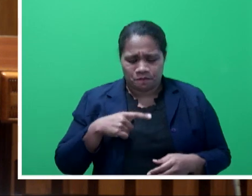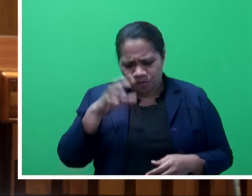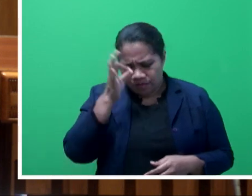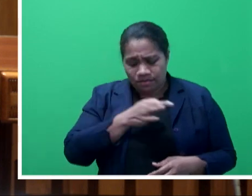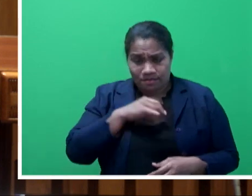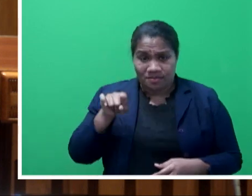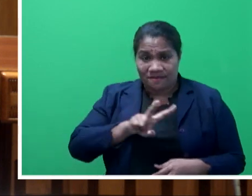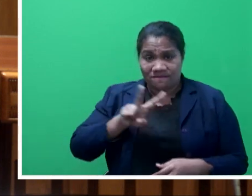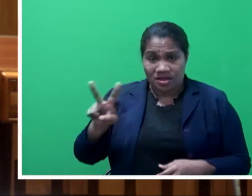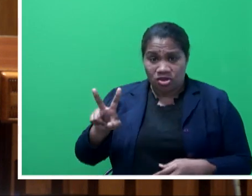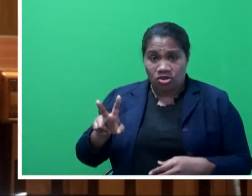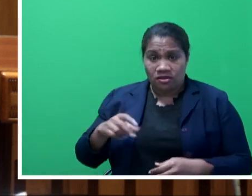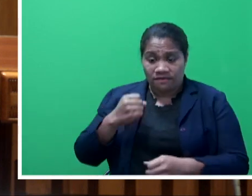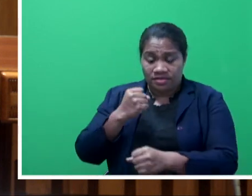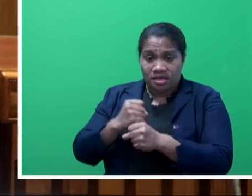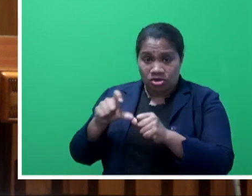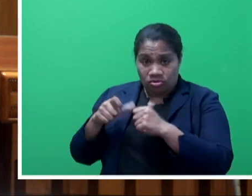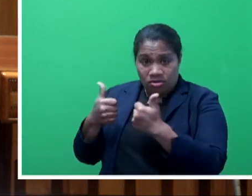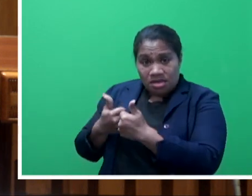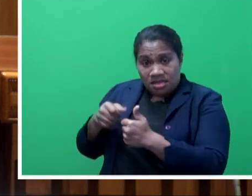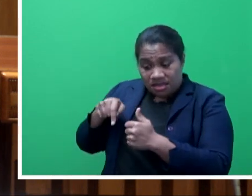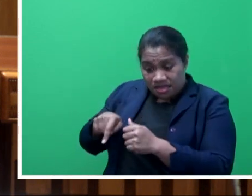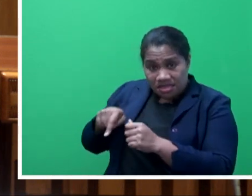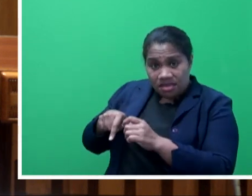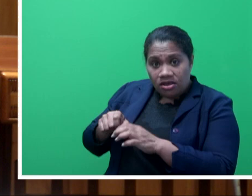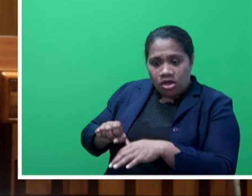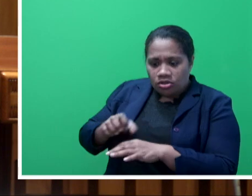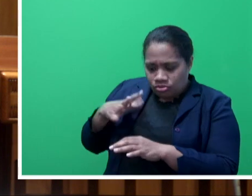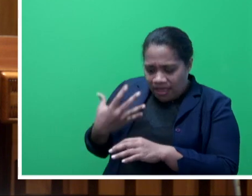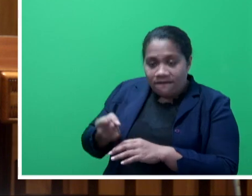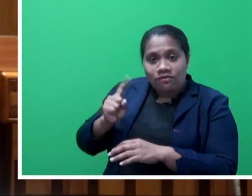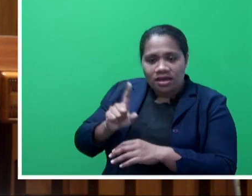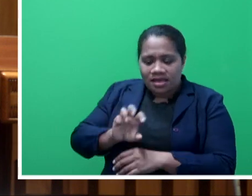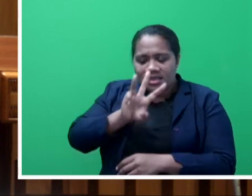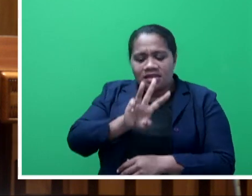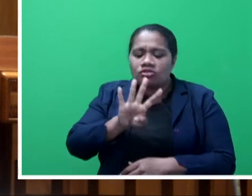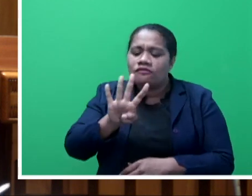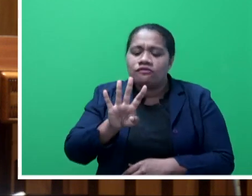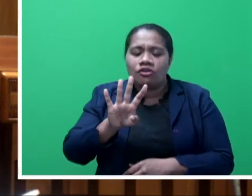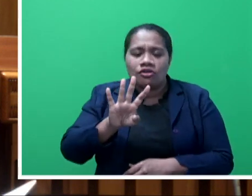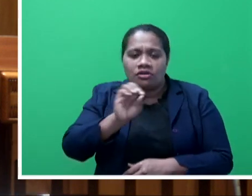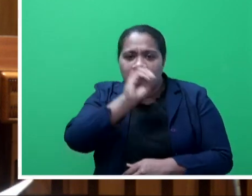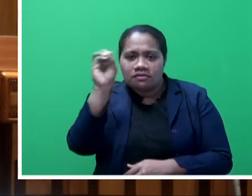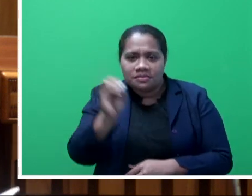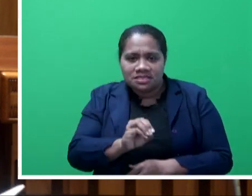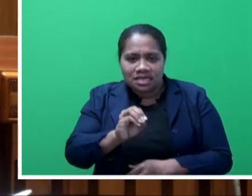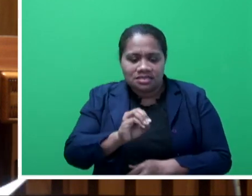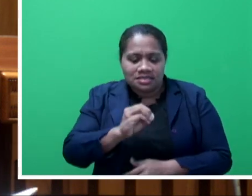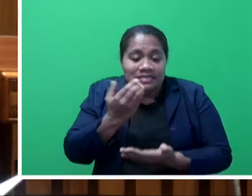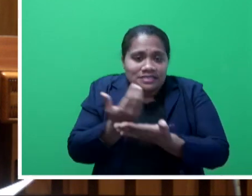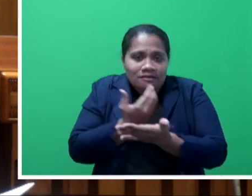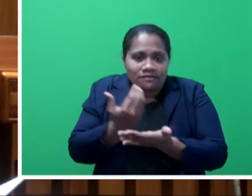guarantees is a 3 to 4% interest saving on every loan. Because if the guarantee was not